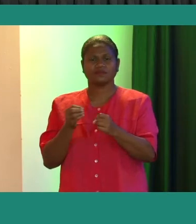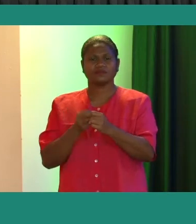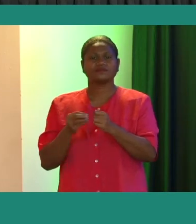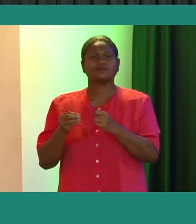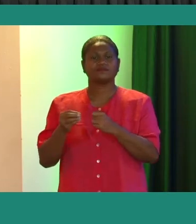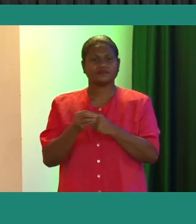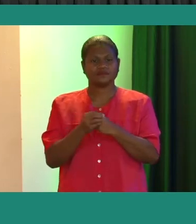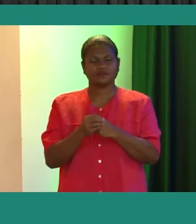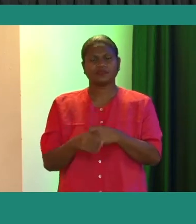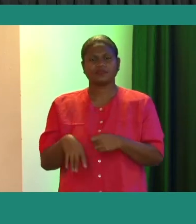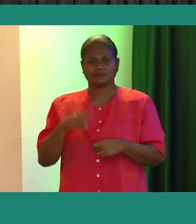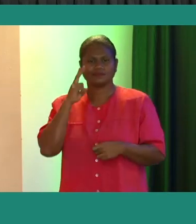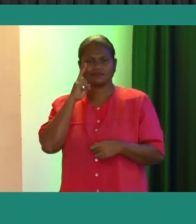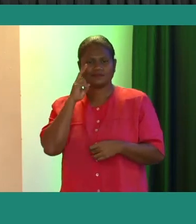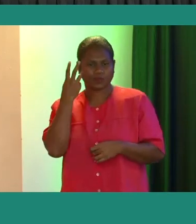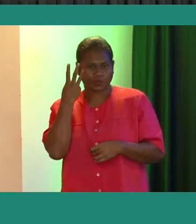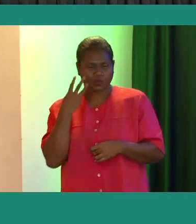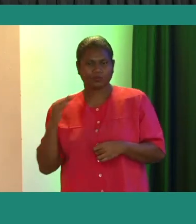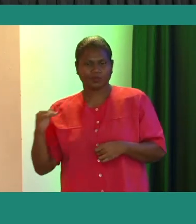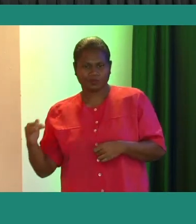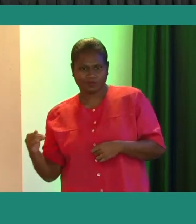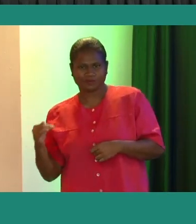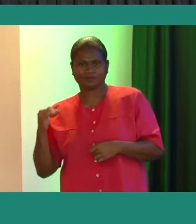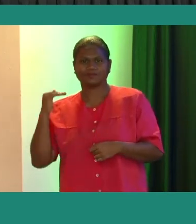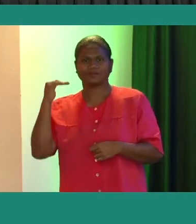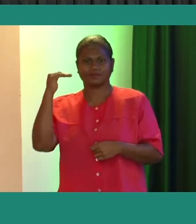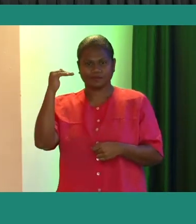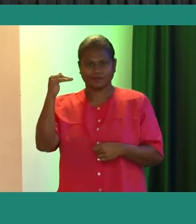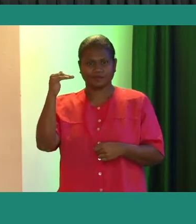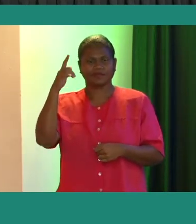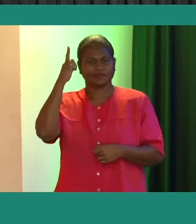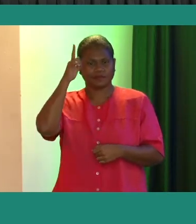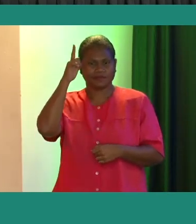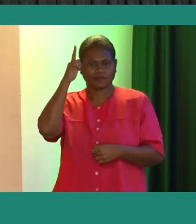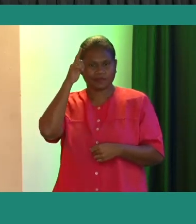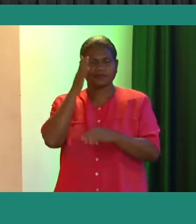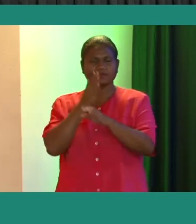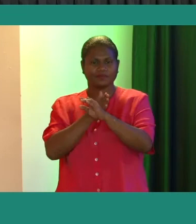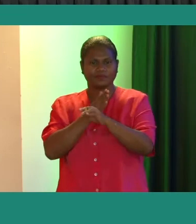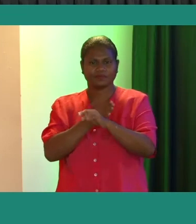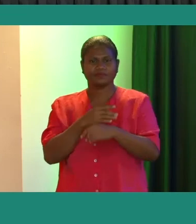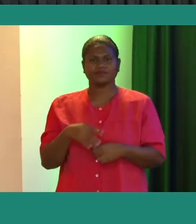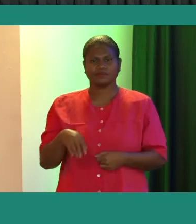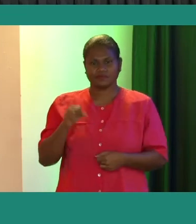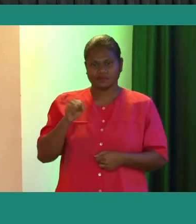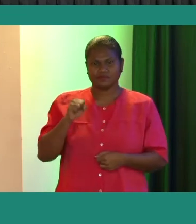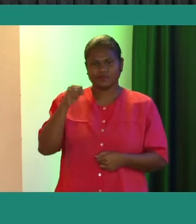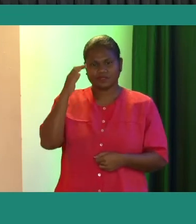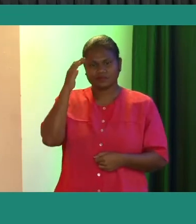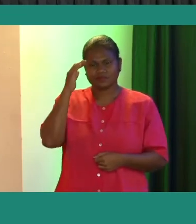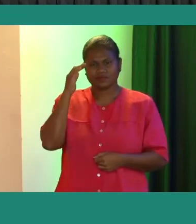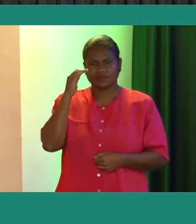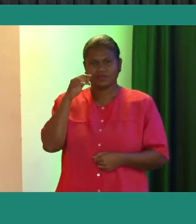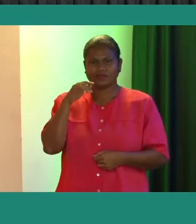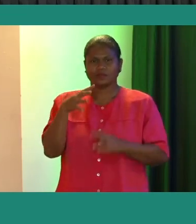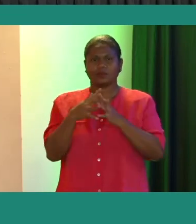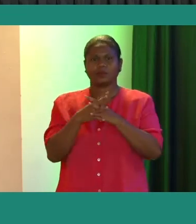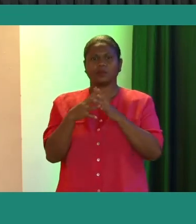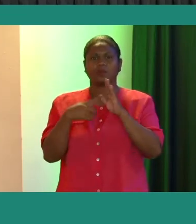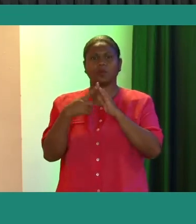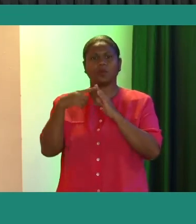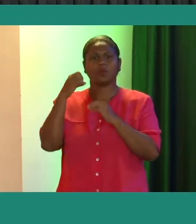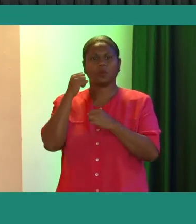management level, but that's only at the national agencies or here at Waigani and Port